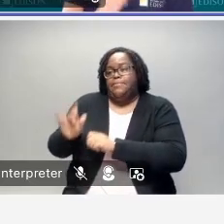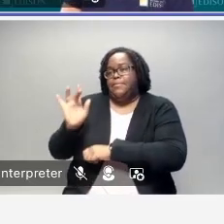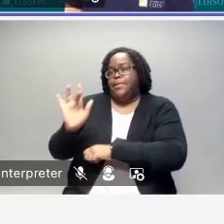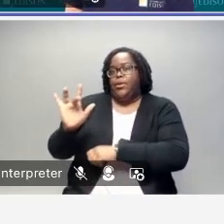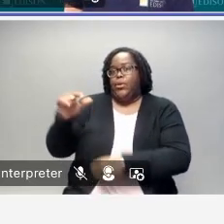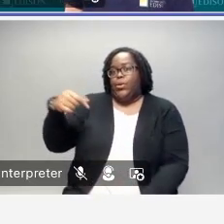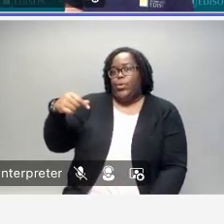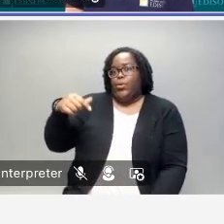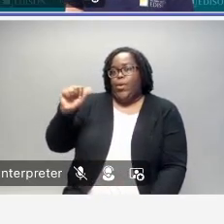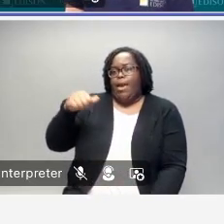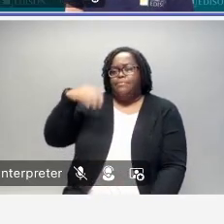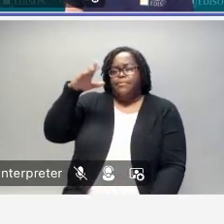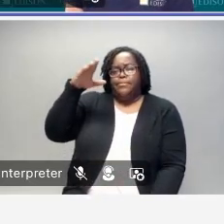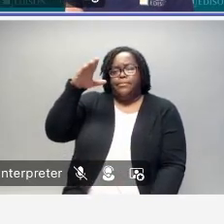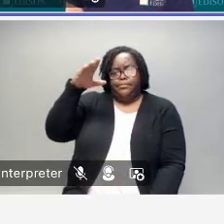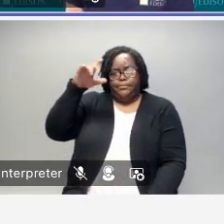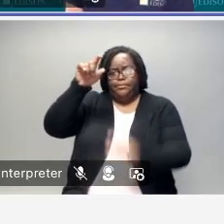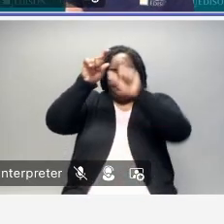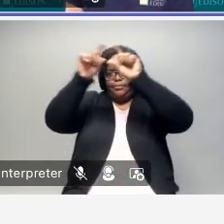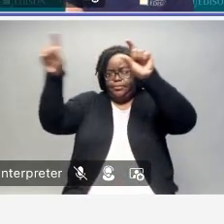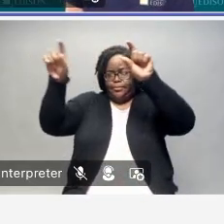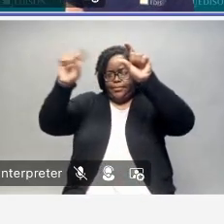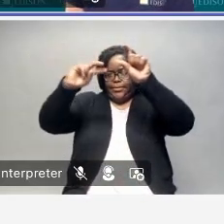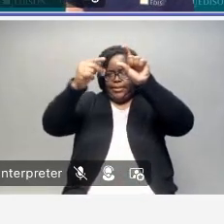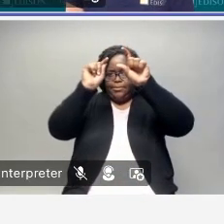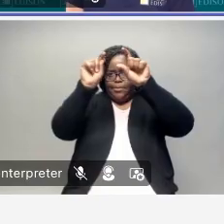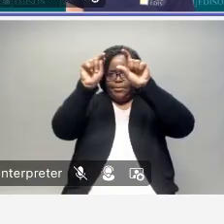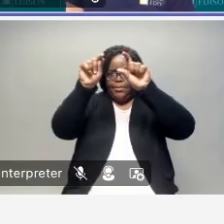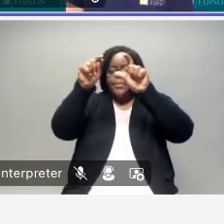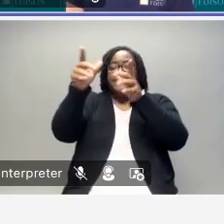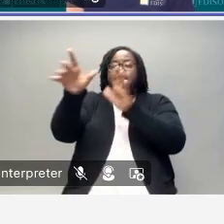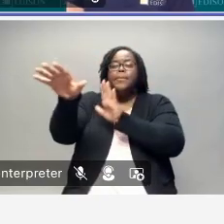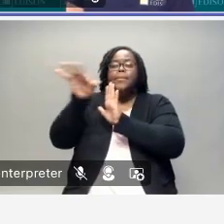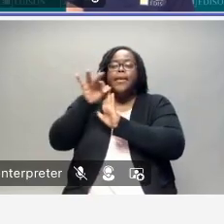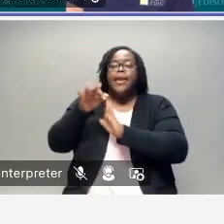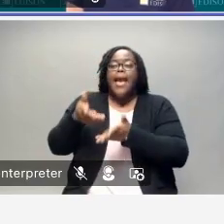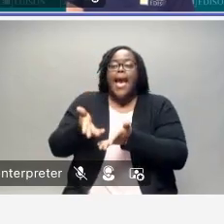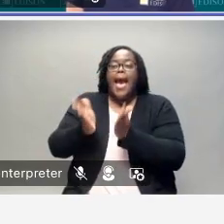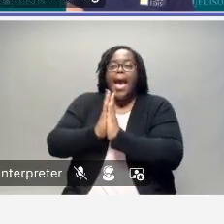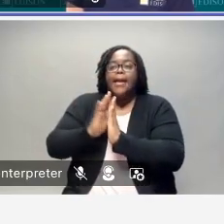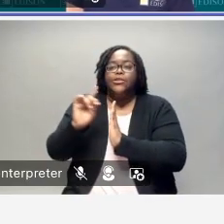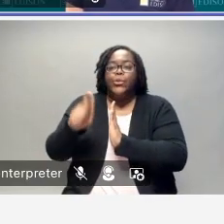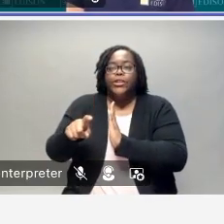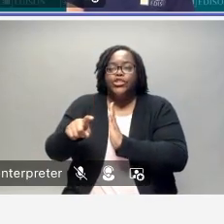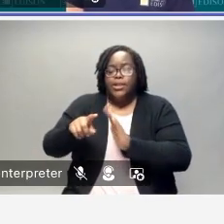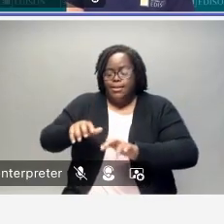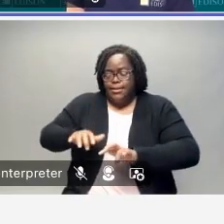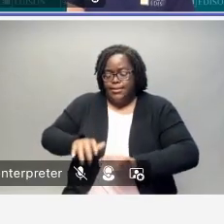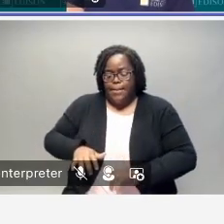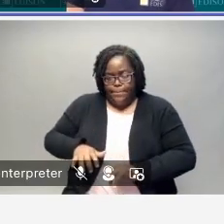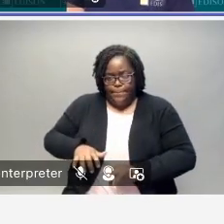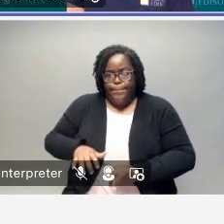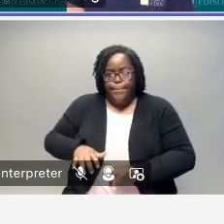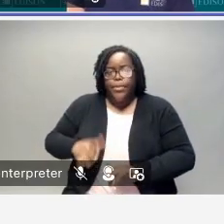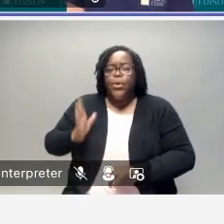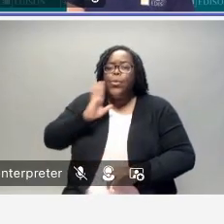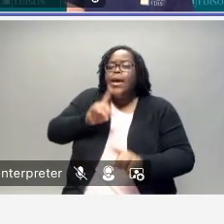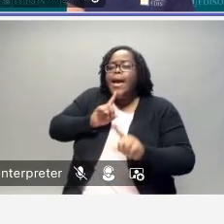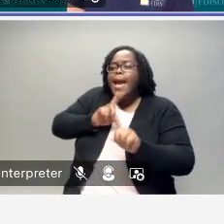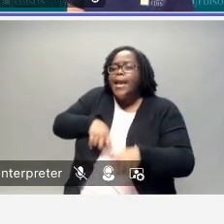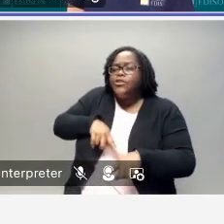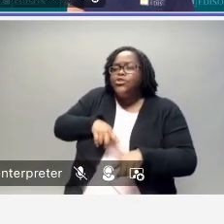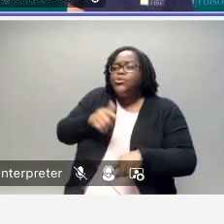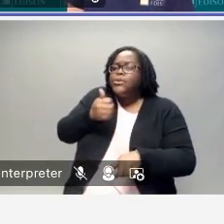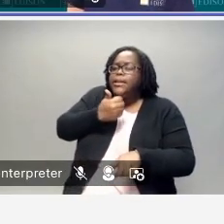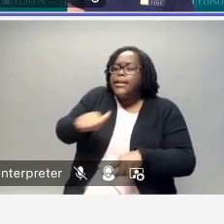icon at the top of your screen and select Ask a Question and type in your answer. We will answer relevant questions during